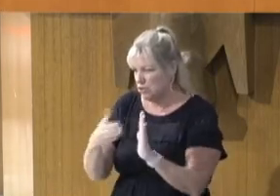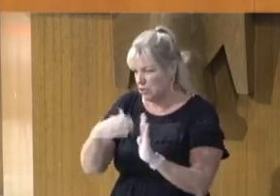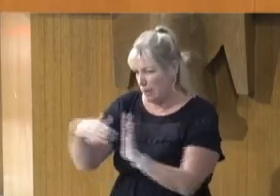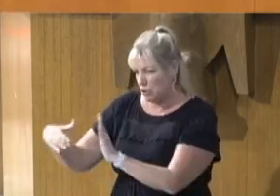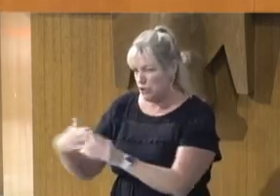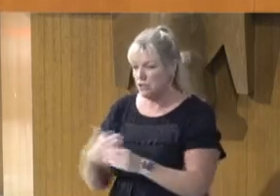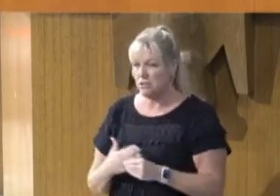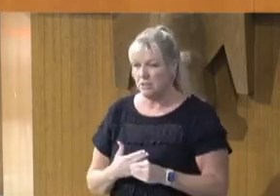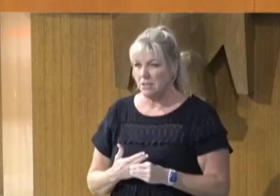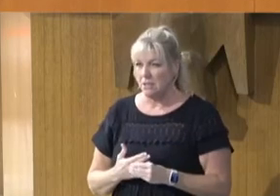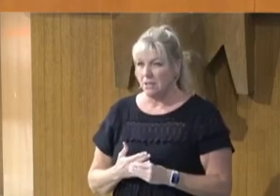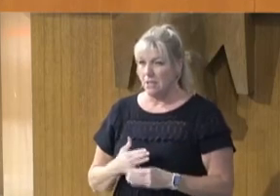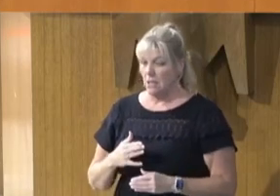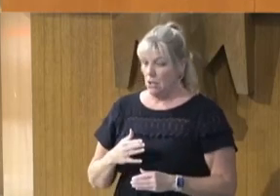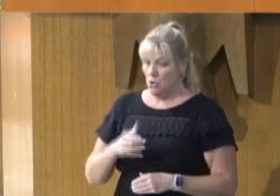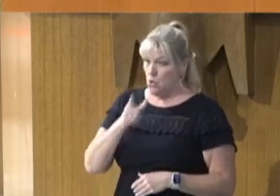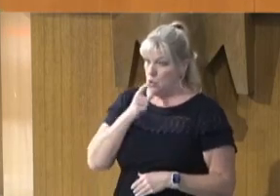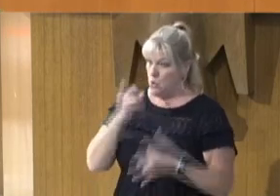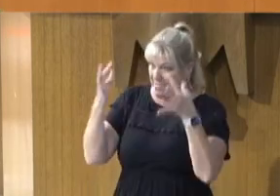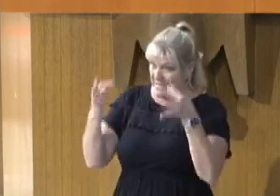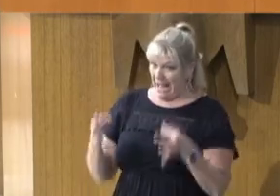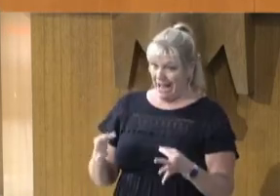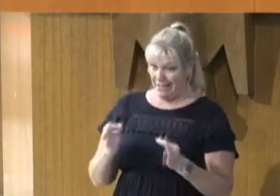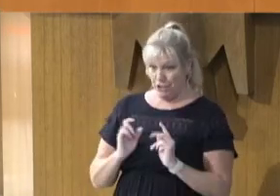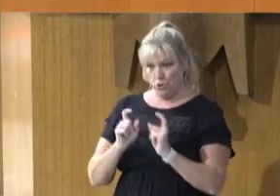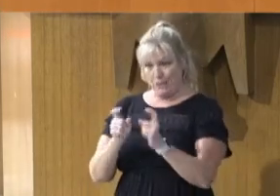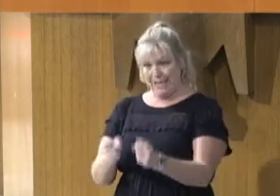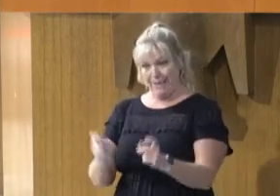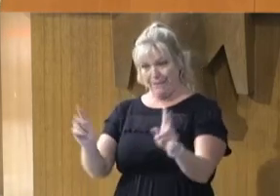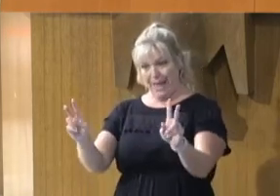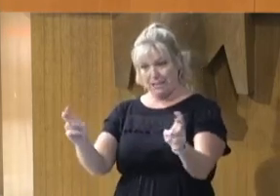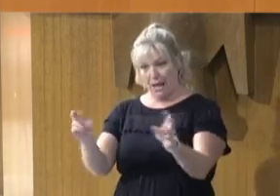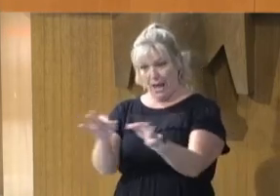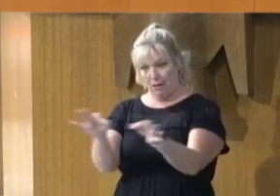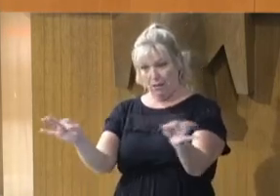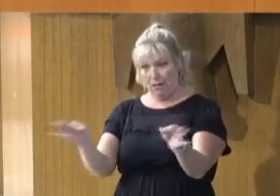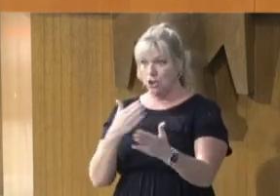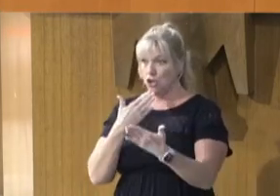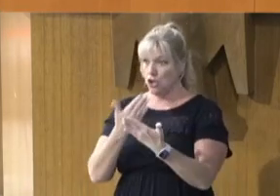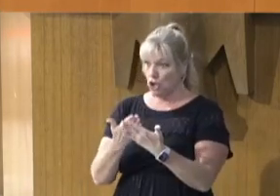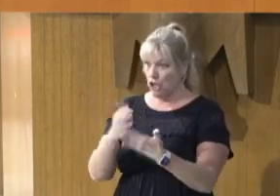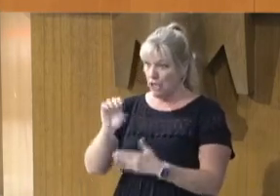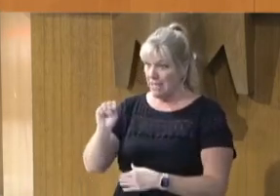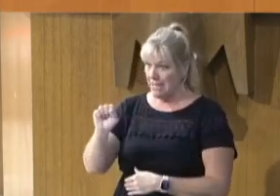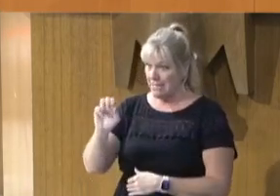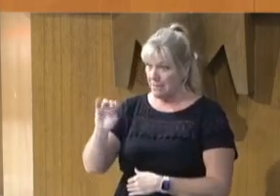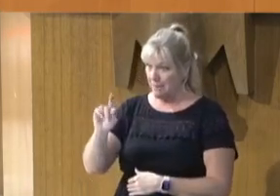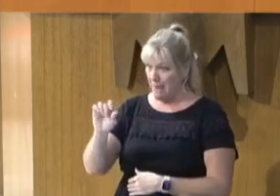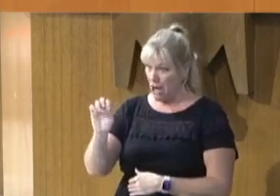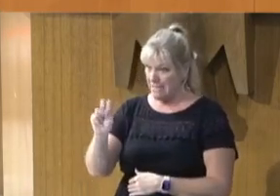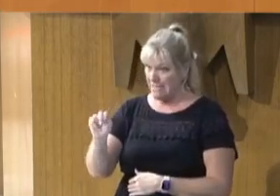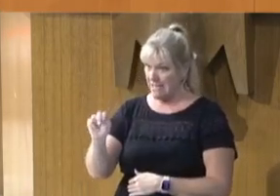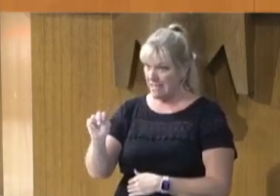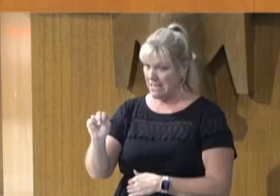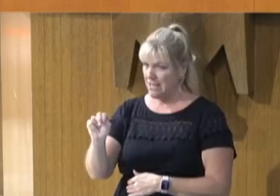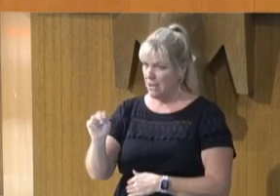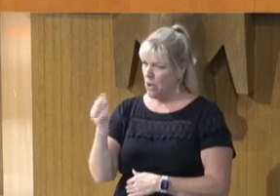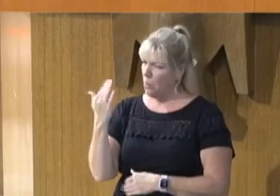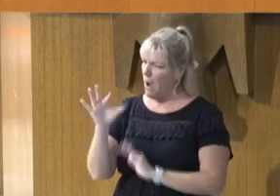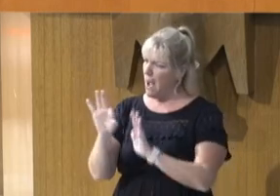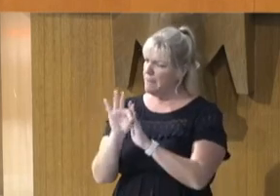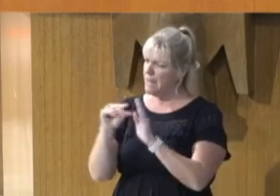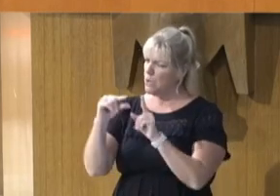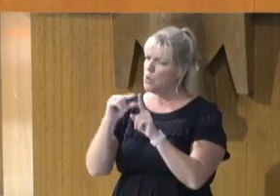whoever decided on this title for this section of the story, this particular parable, chose the